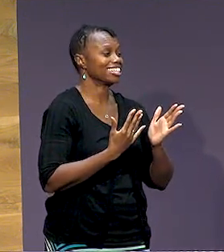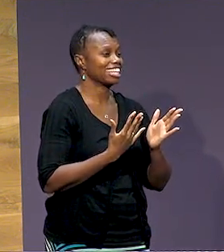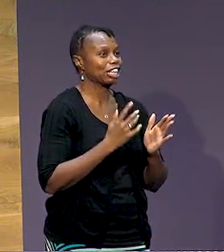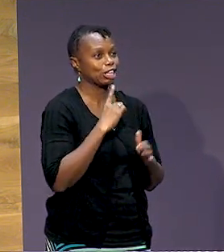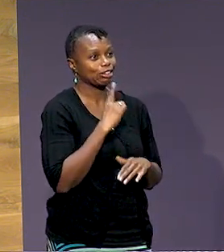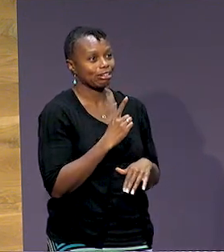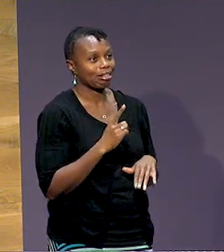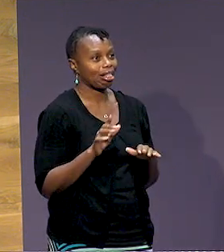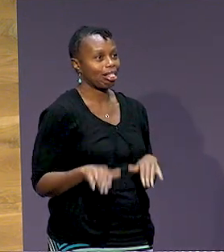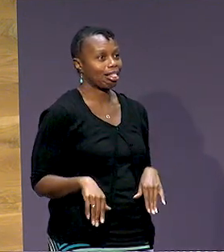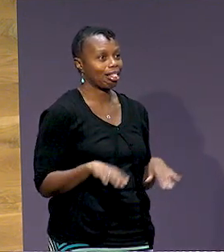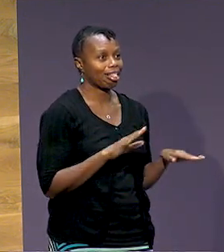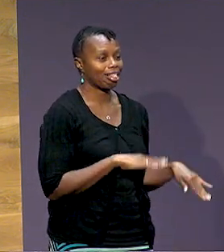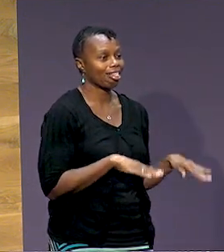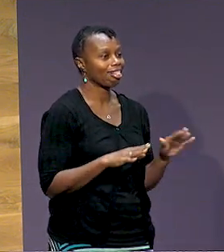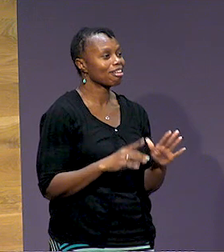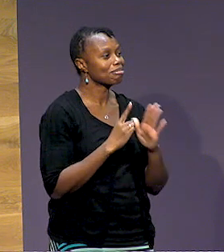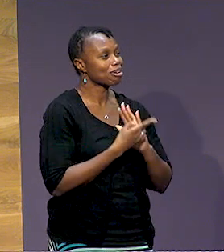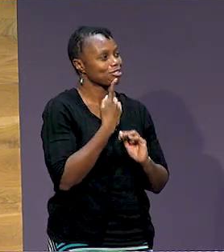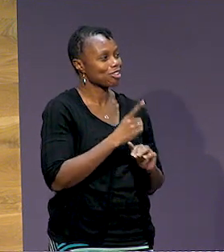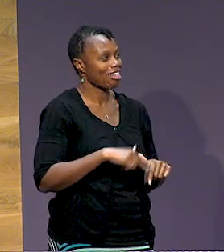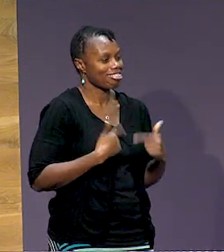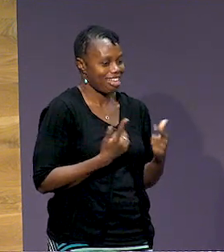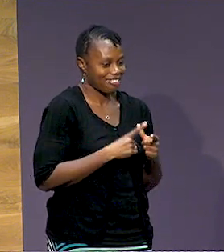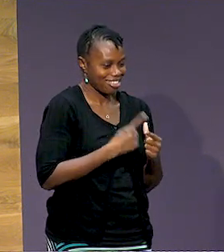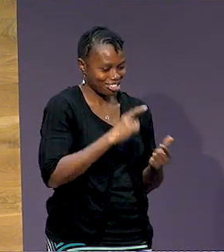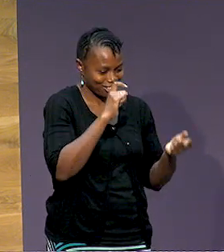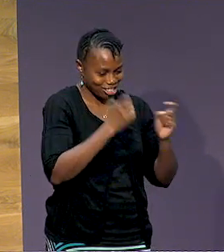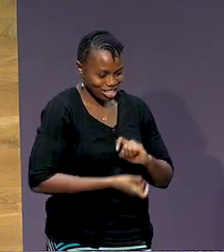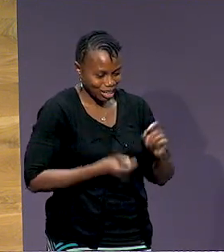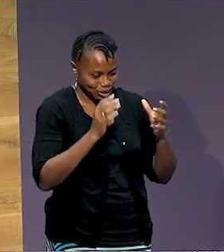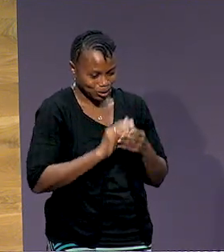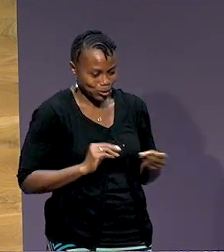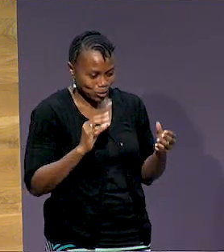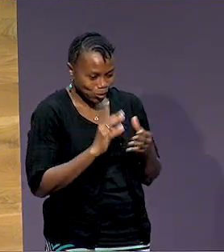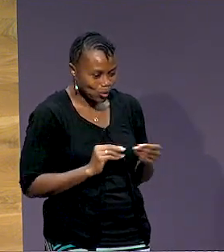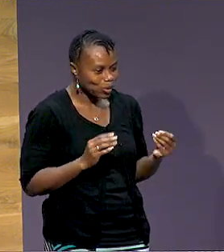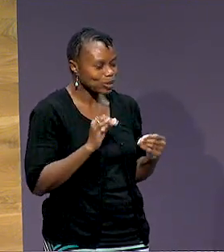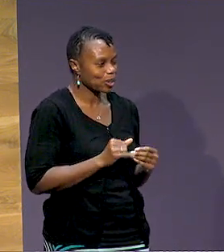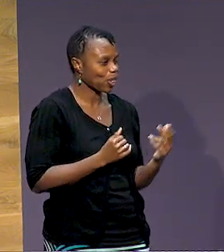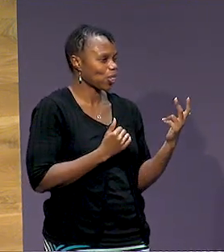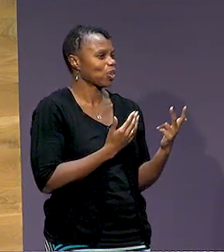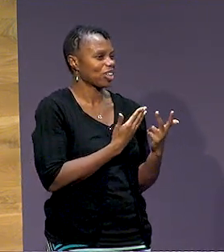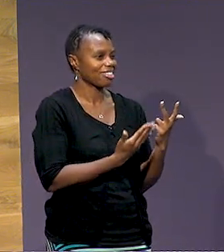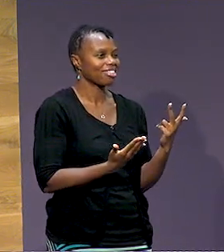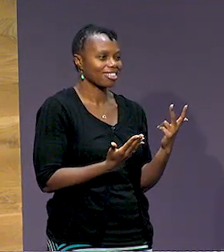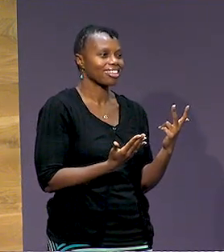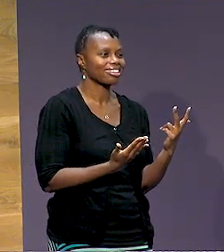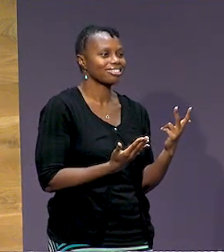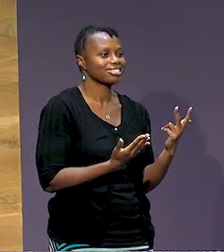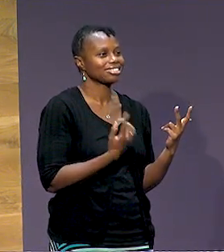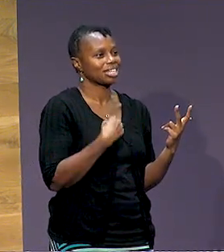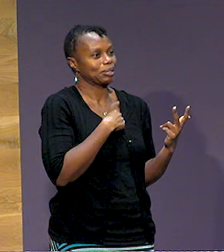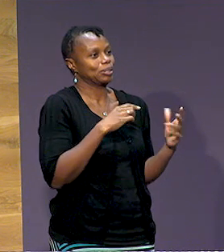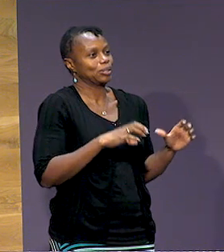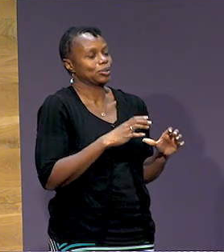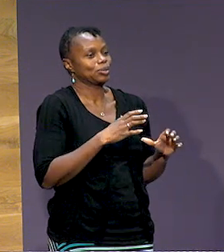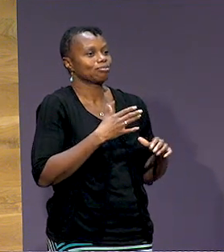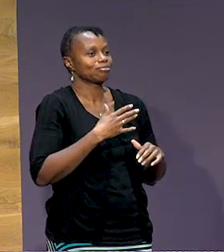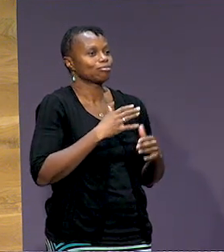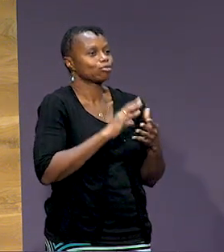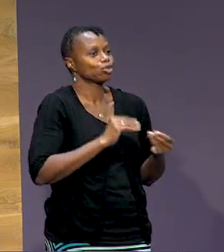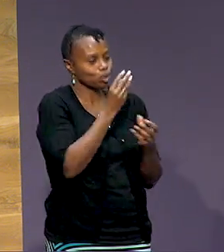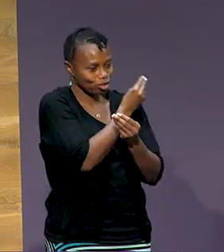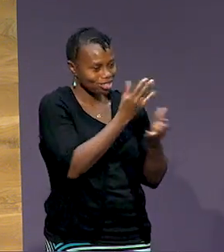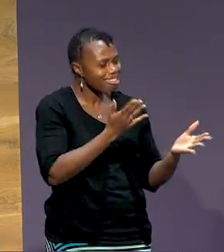mundane moments of life and kind of turning that into story form. And so those are kind of the 3 emphases of storytelling on our channel.